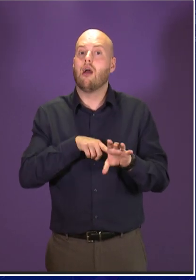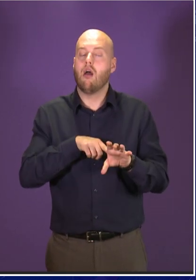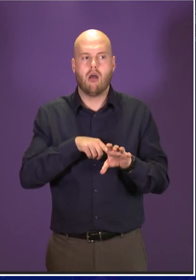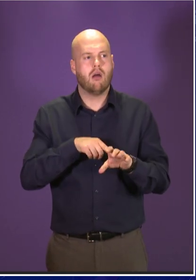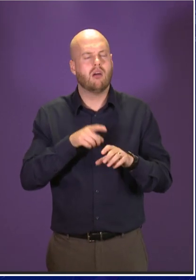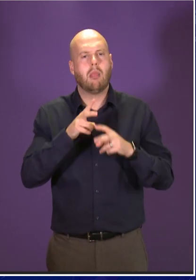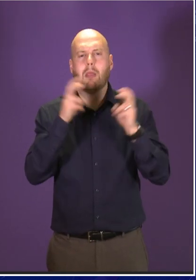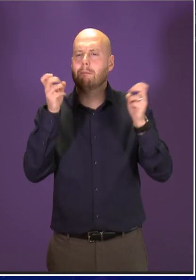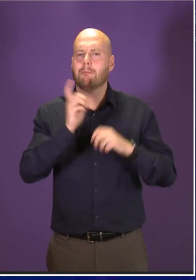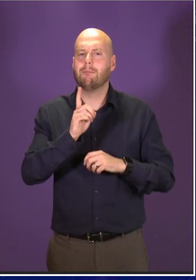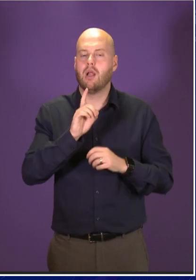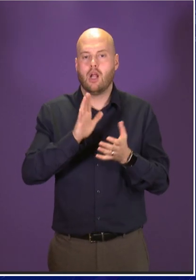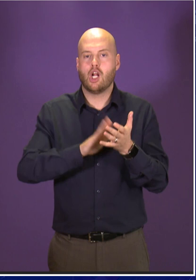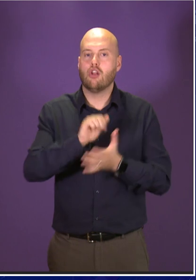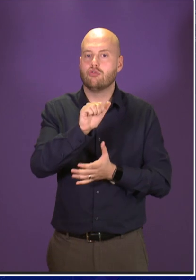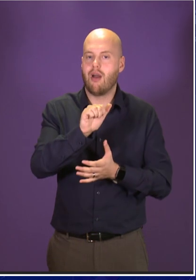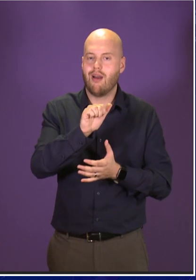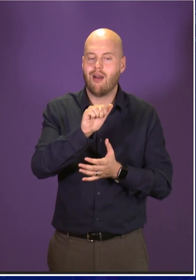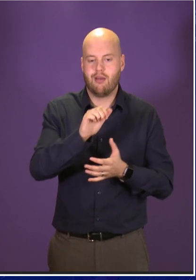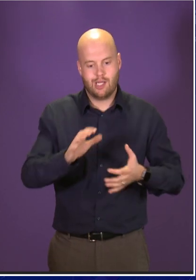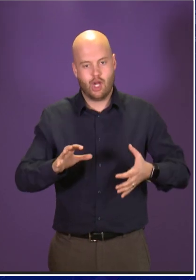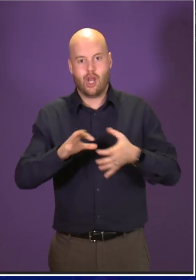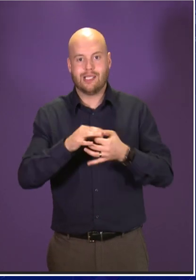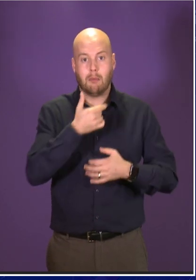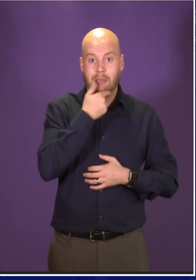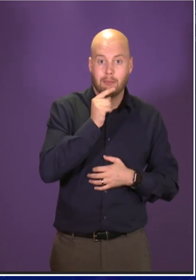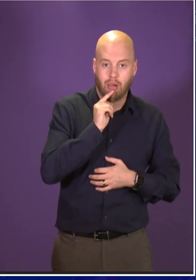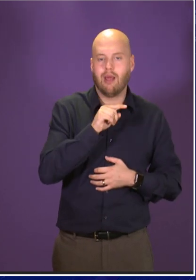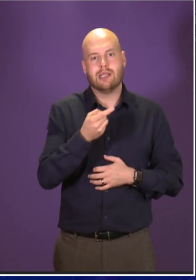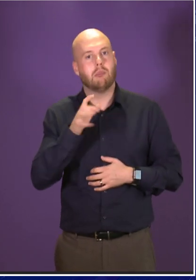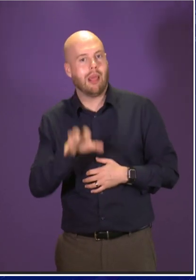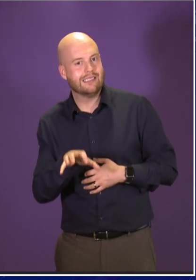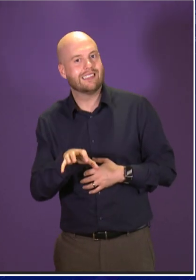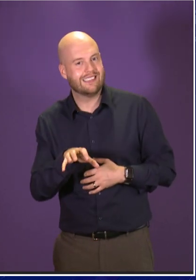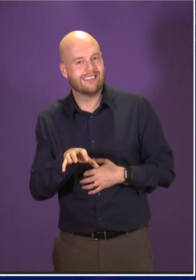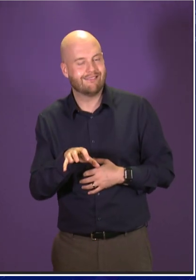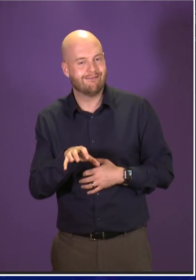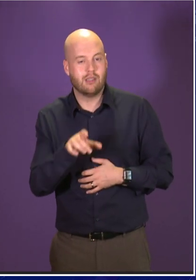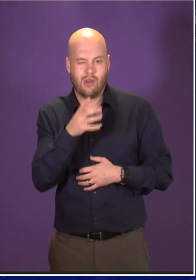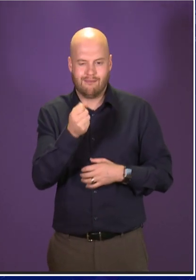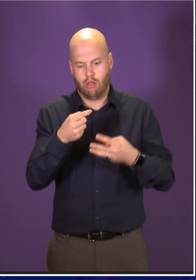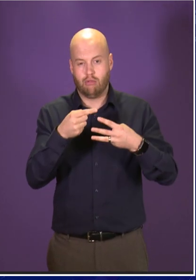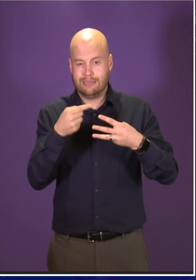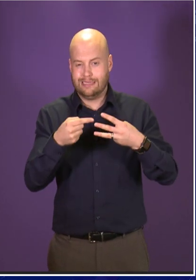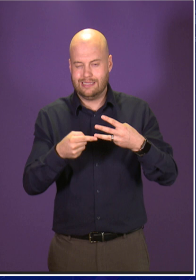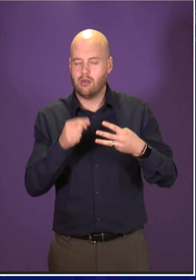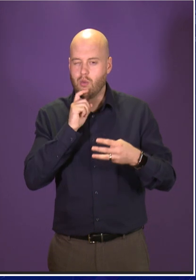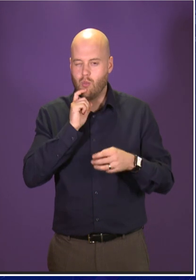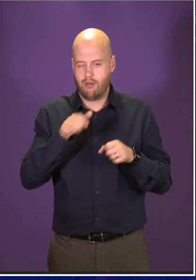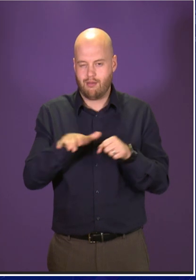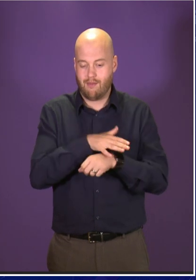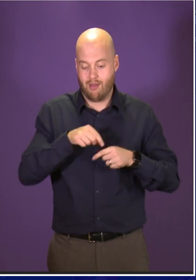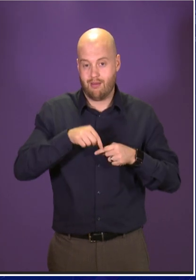culture, connecting people and places, and it weaves together three programme strands which we will explore in detail over the coming